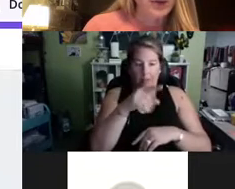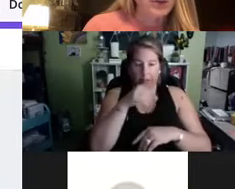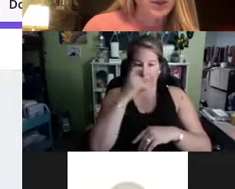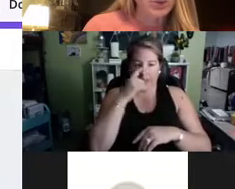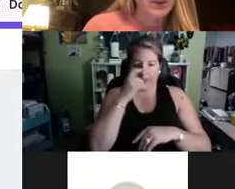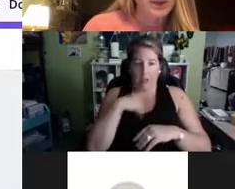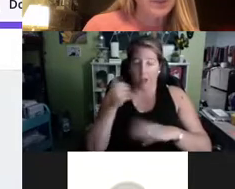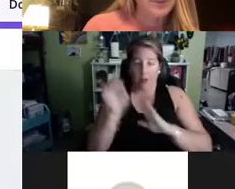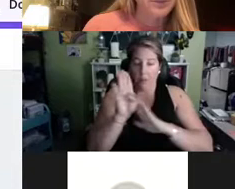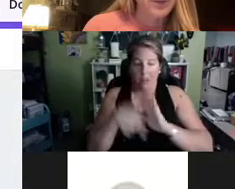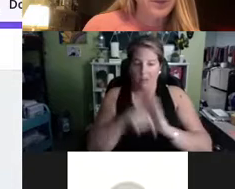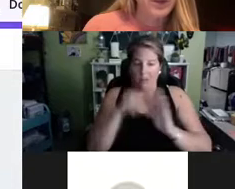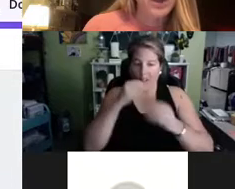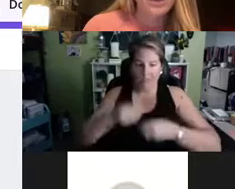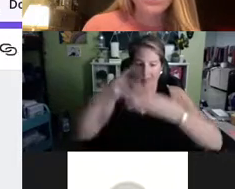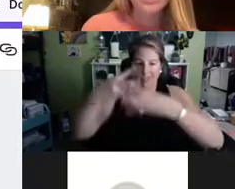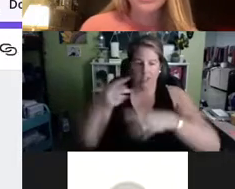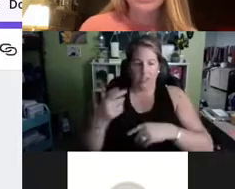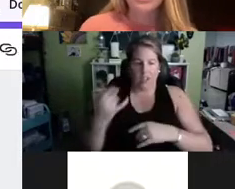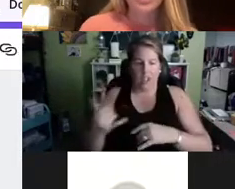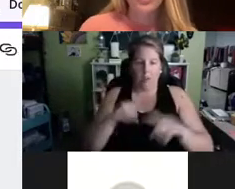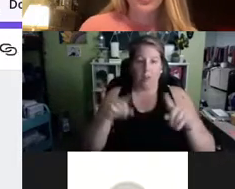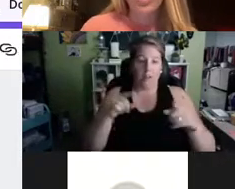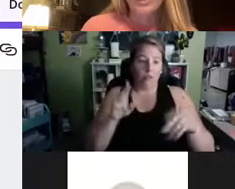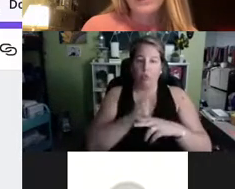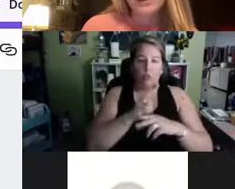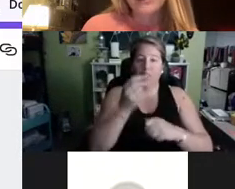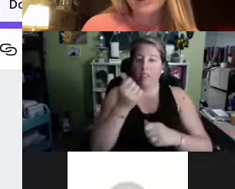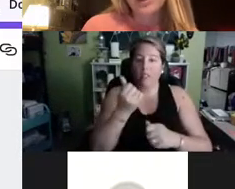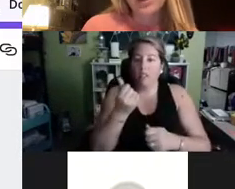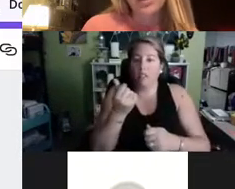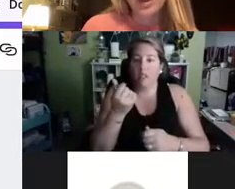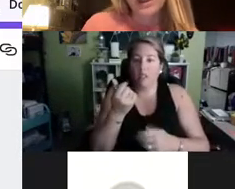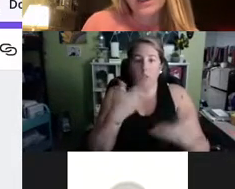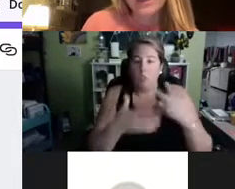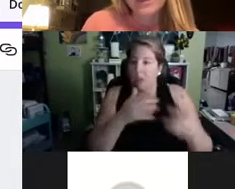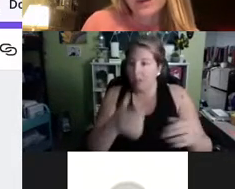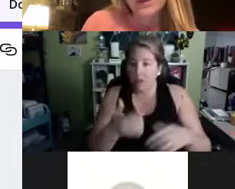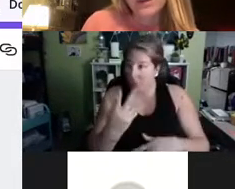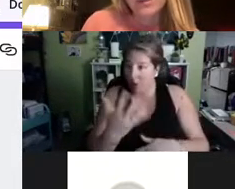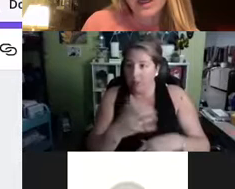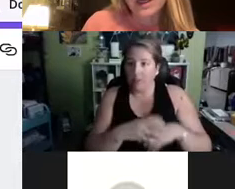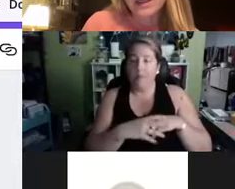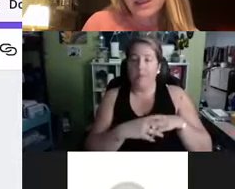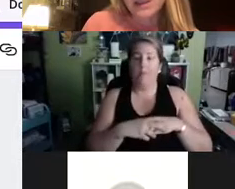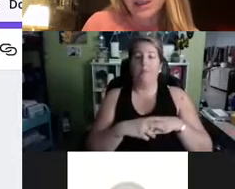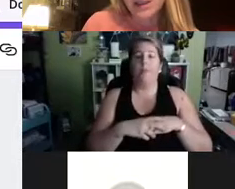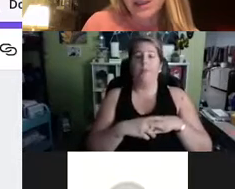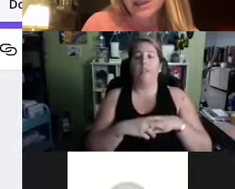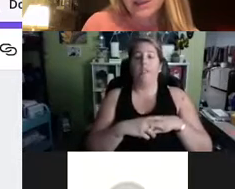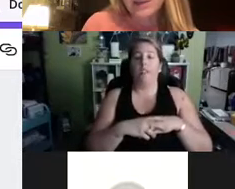other backgrounds aren't popping up. But you can use literally whatever you want and just make it